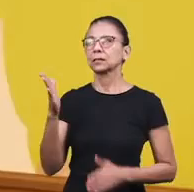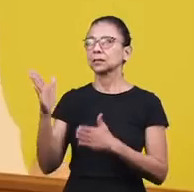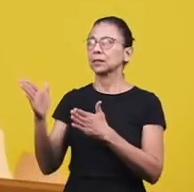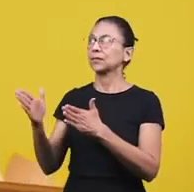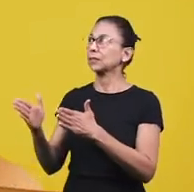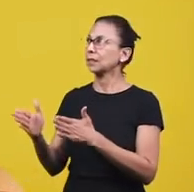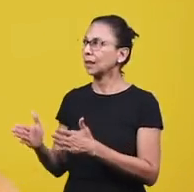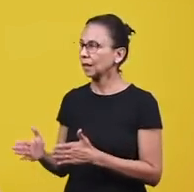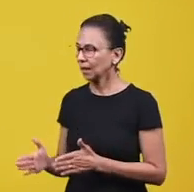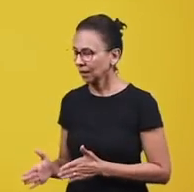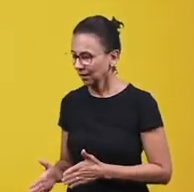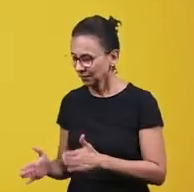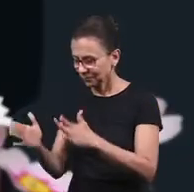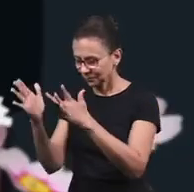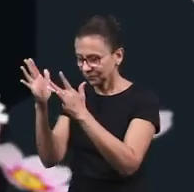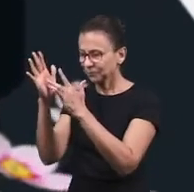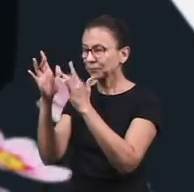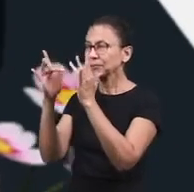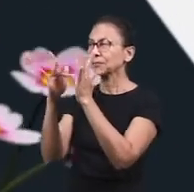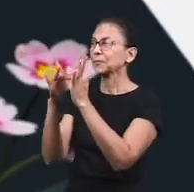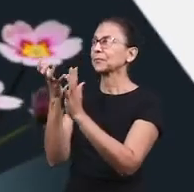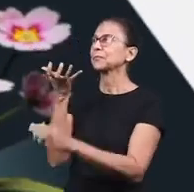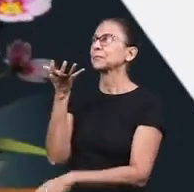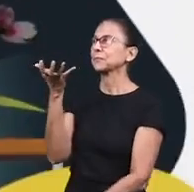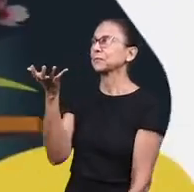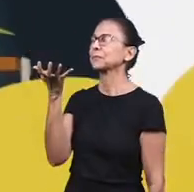I want to be faithful to you, Jesus.